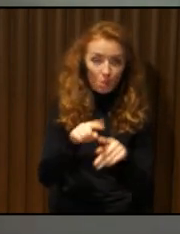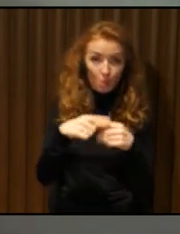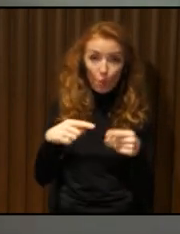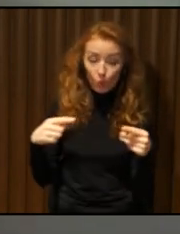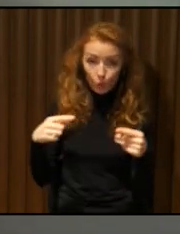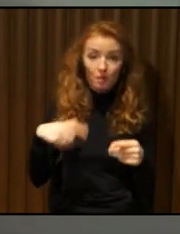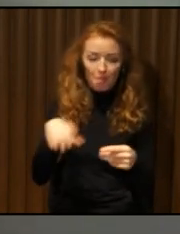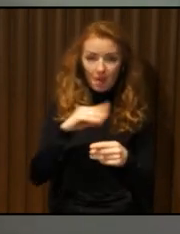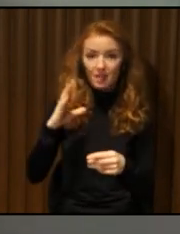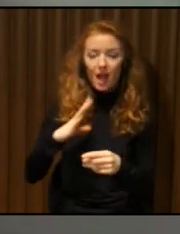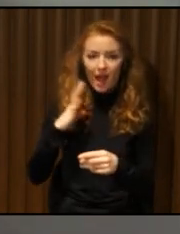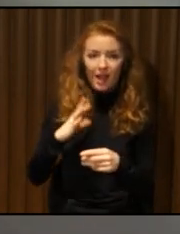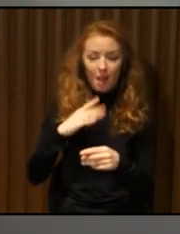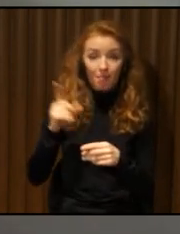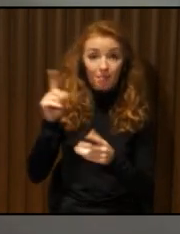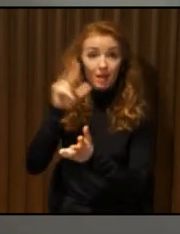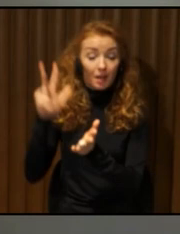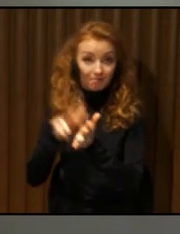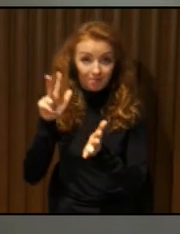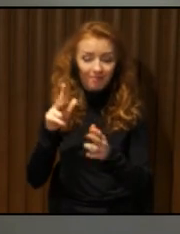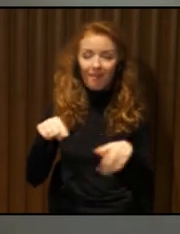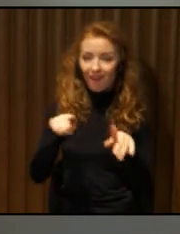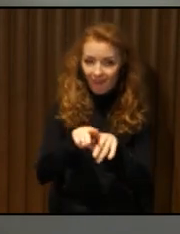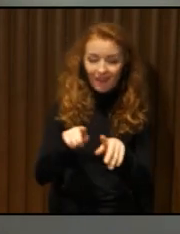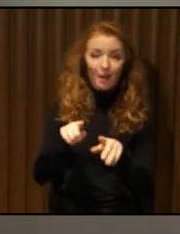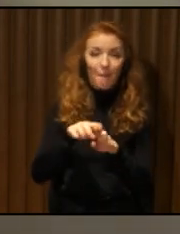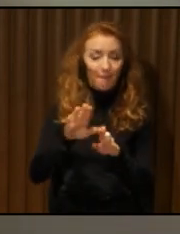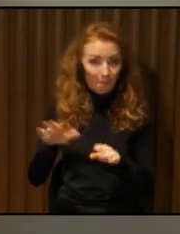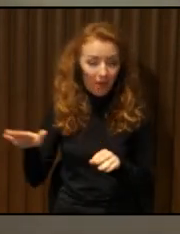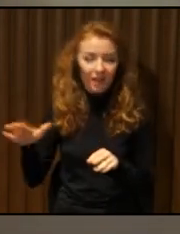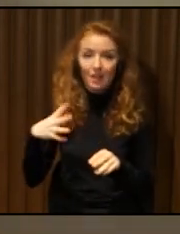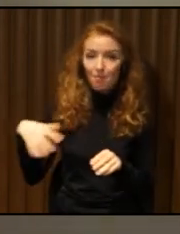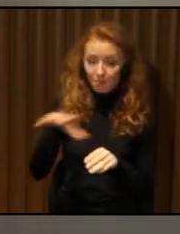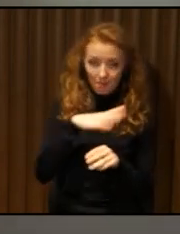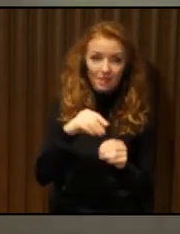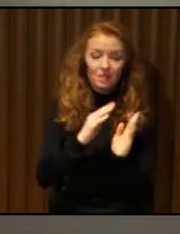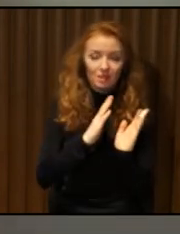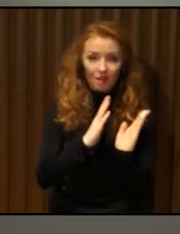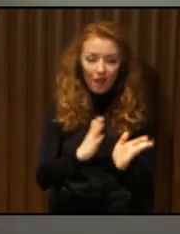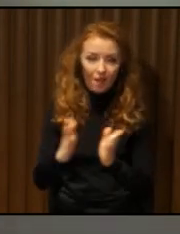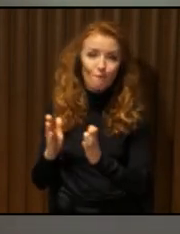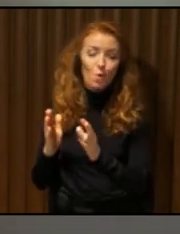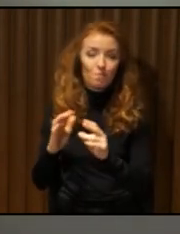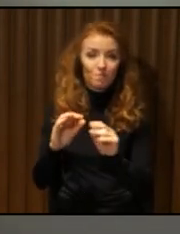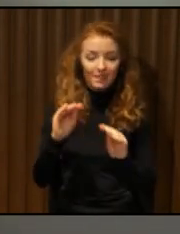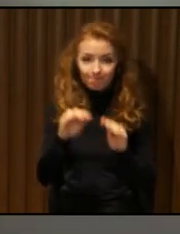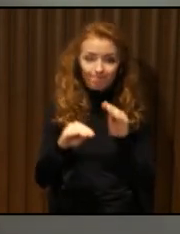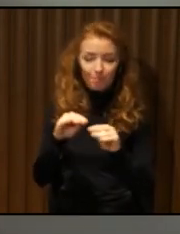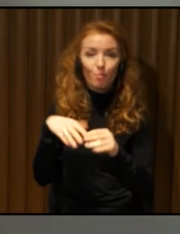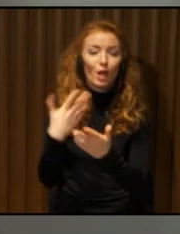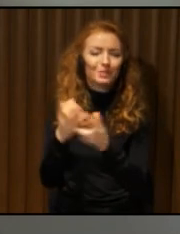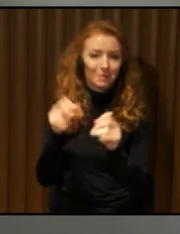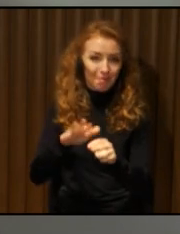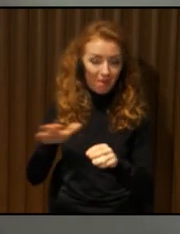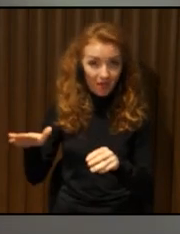school of children with disabilities, and we wanted to make a line for kids, and they're very proud of it now in the project.